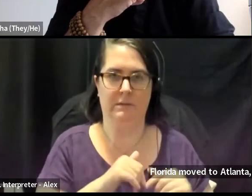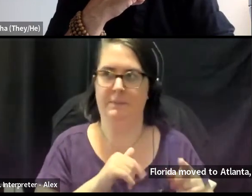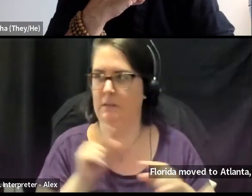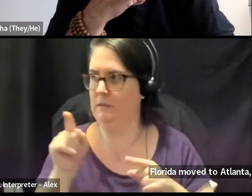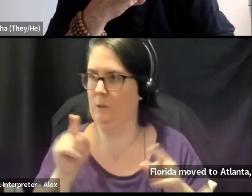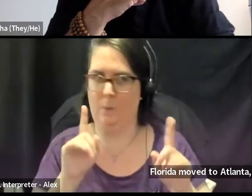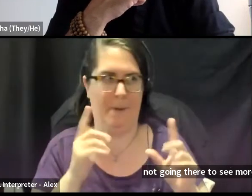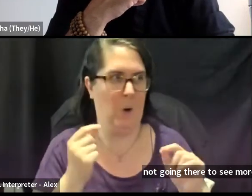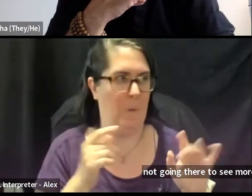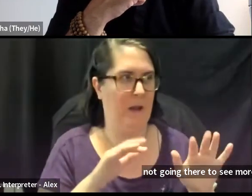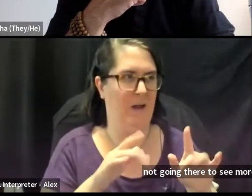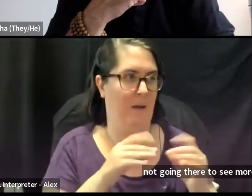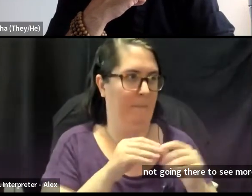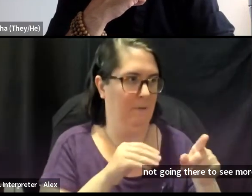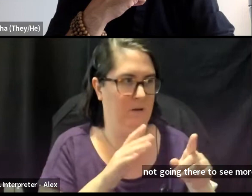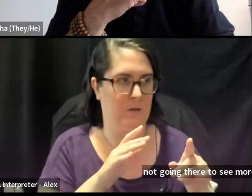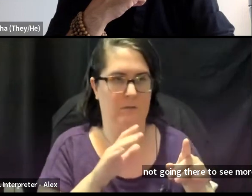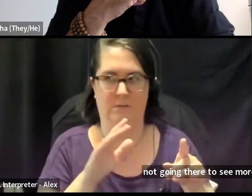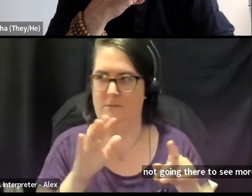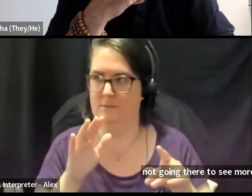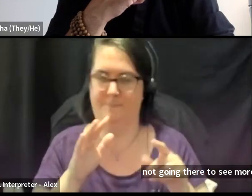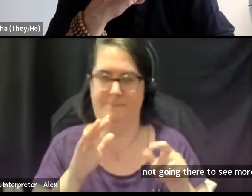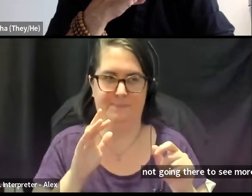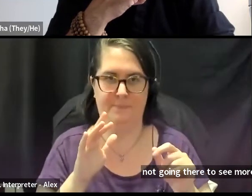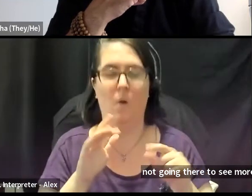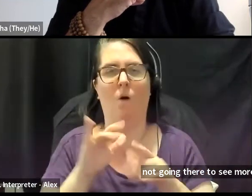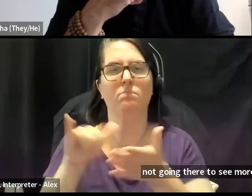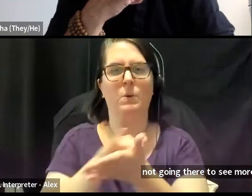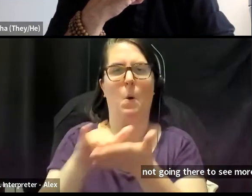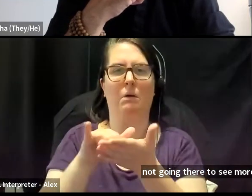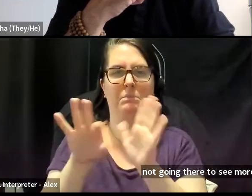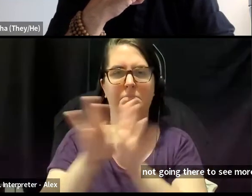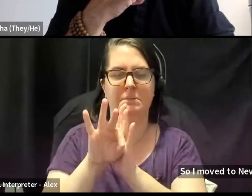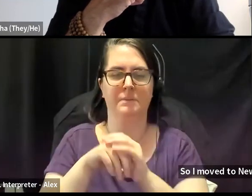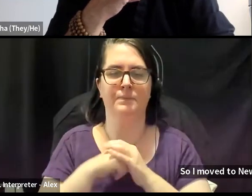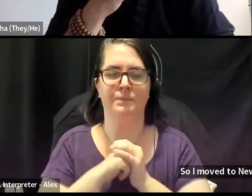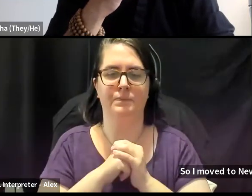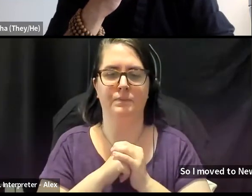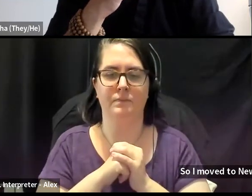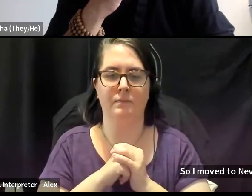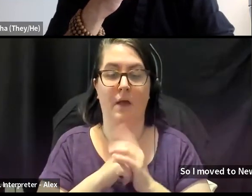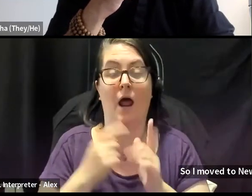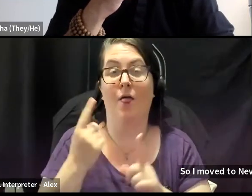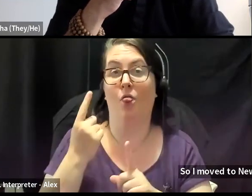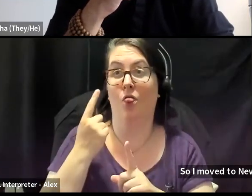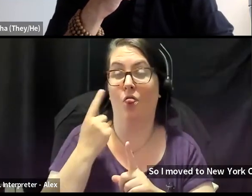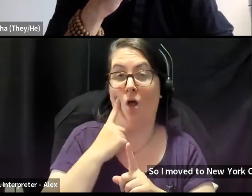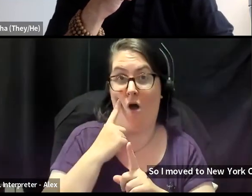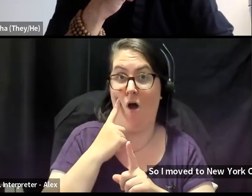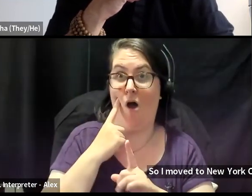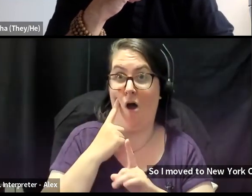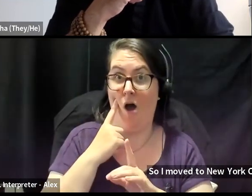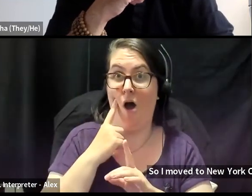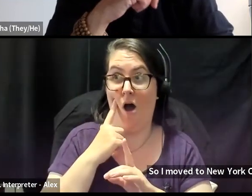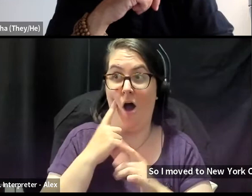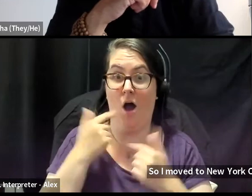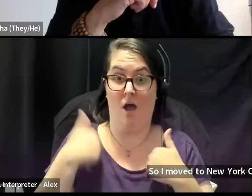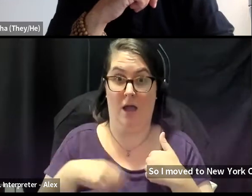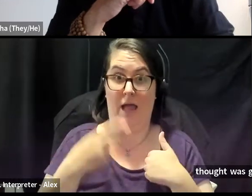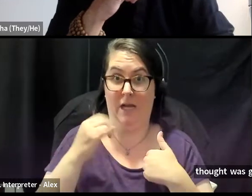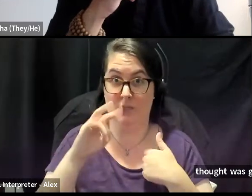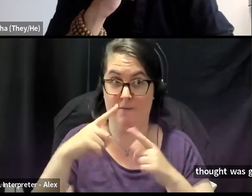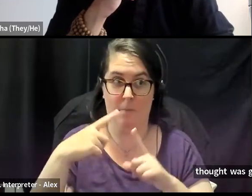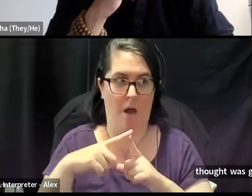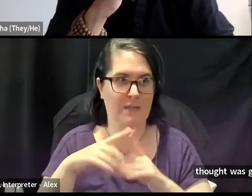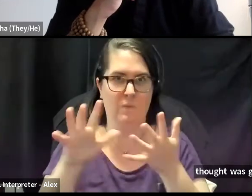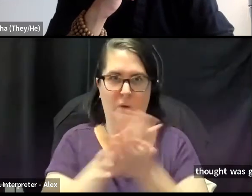City. And the one thing that I thought was going to ruin me, me being HIV